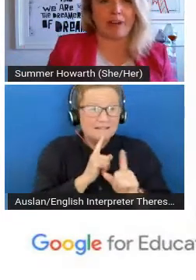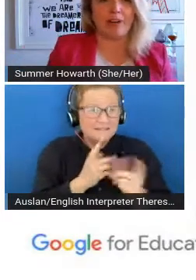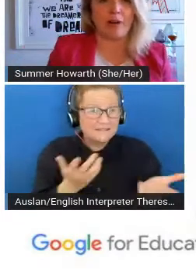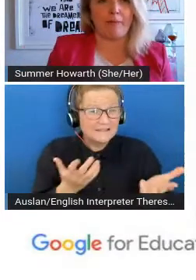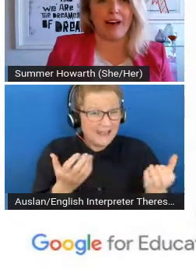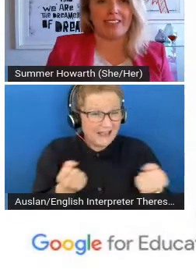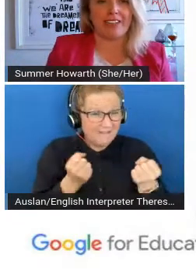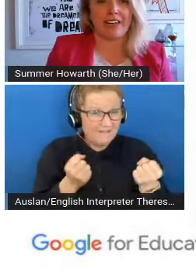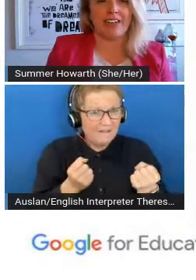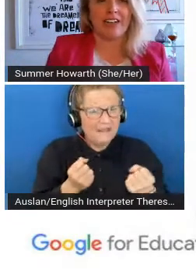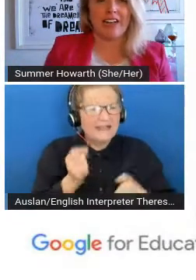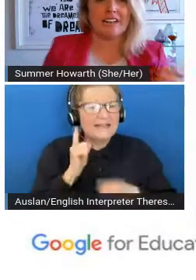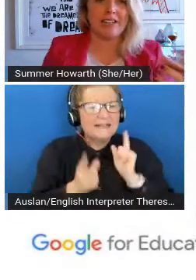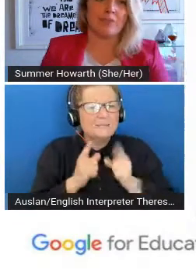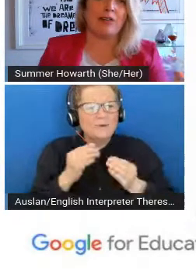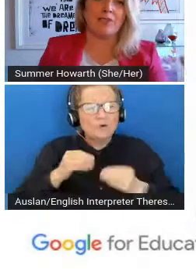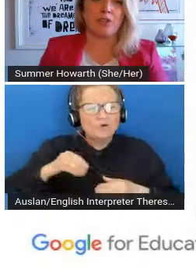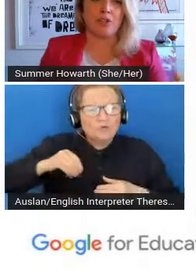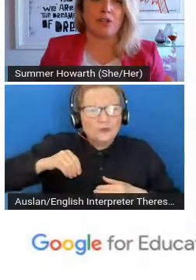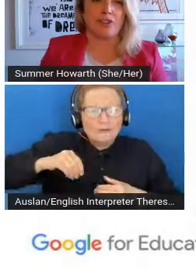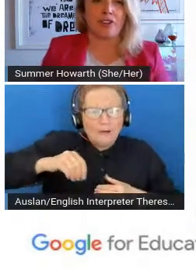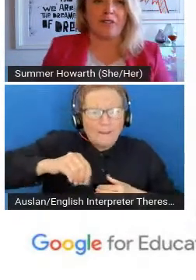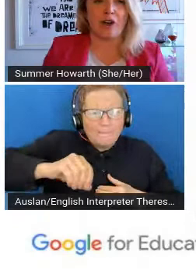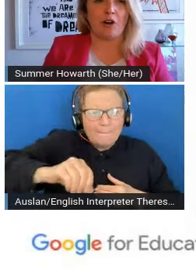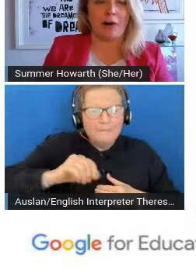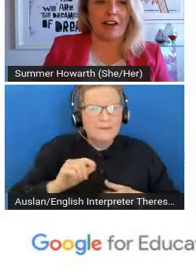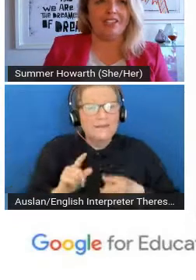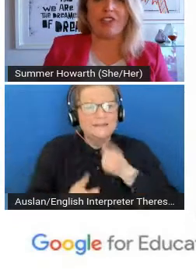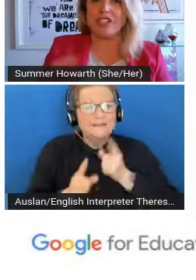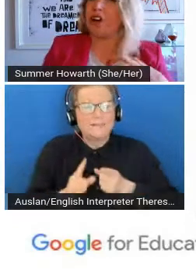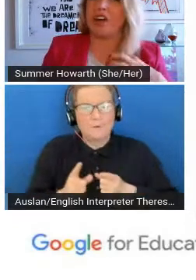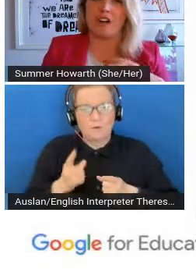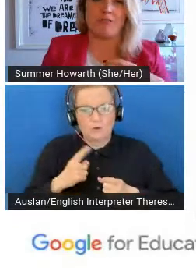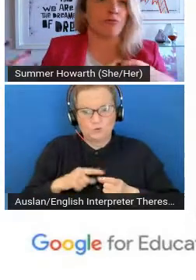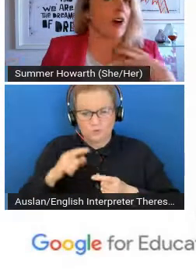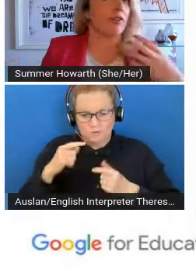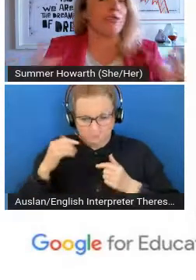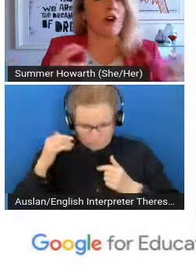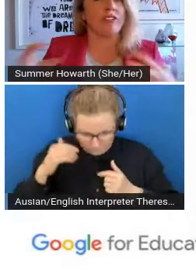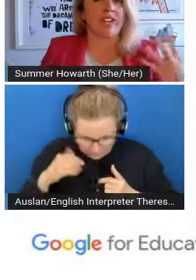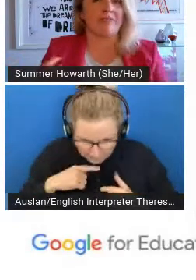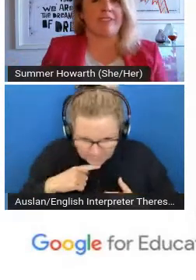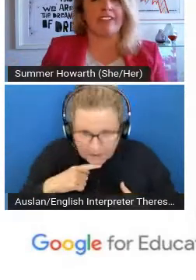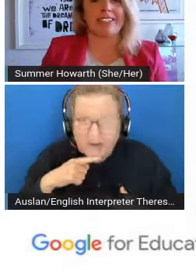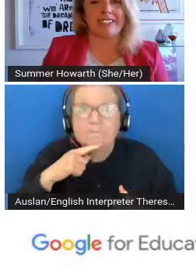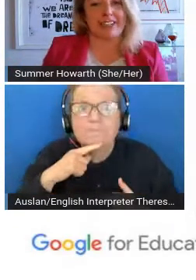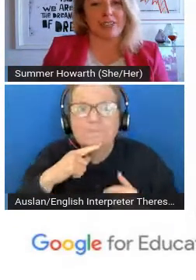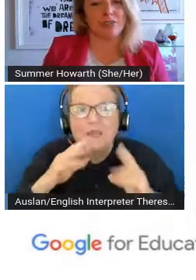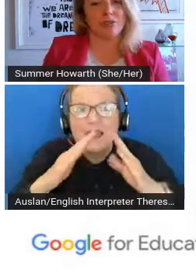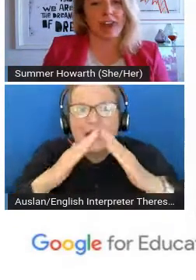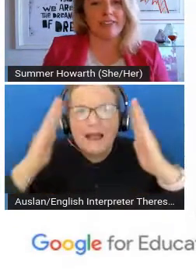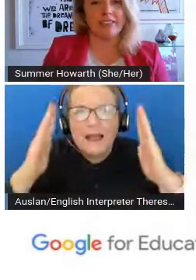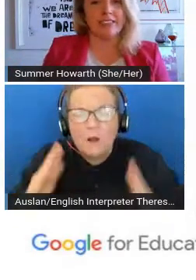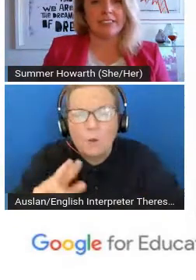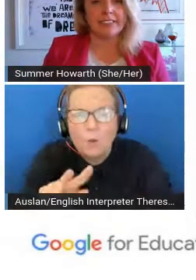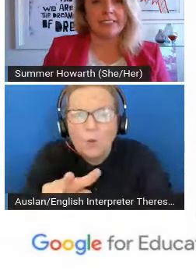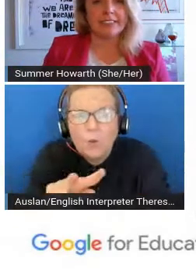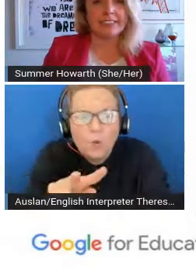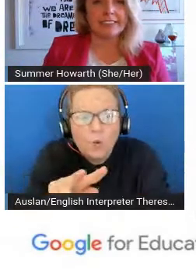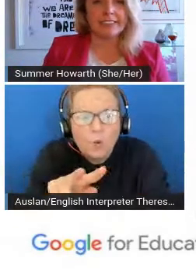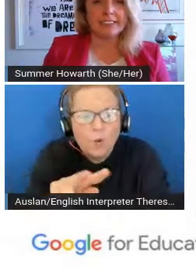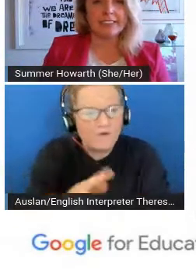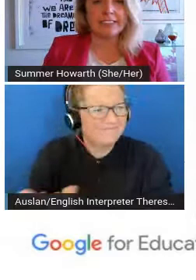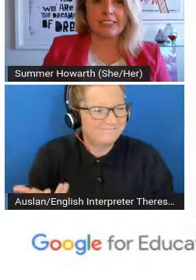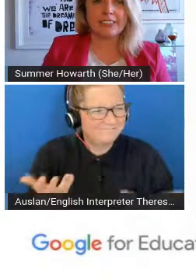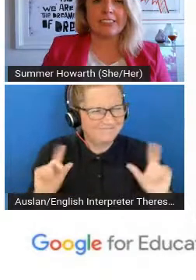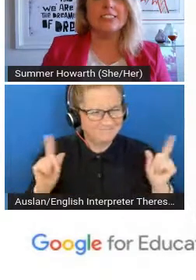to breadcrumb parts out, and sometimes you do want to show them the whole part. So there's no kind of right or wrong. That's fairly contextual, right? So it's